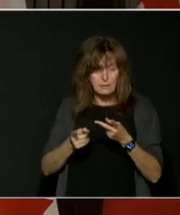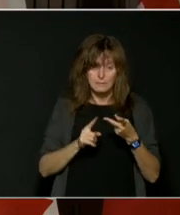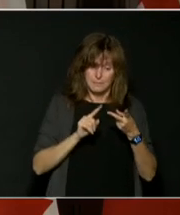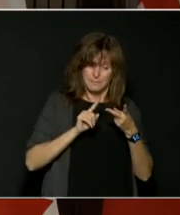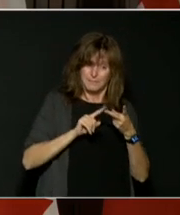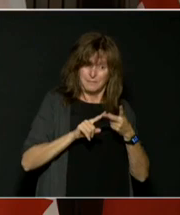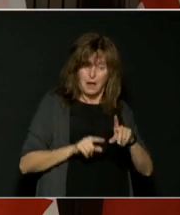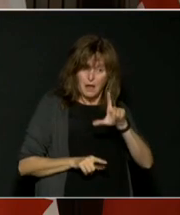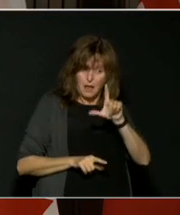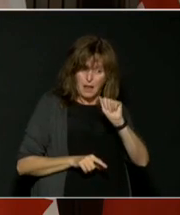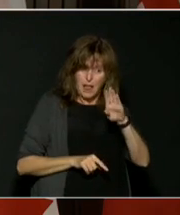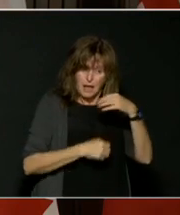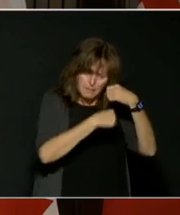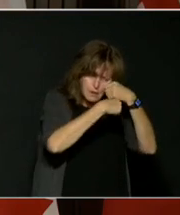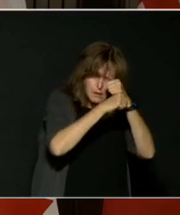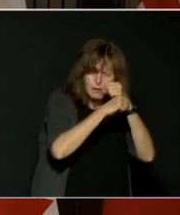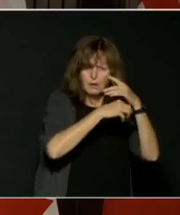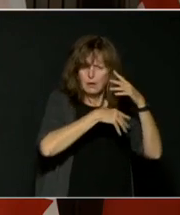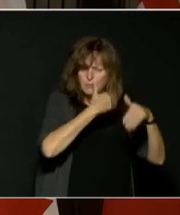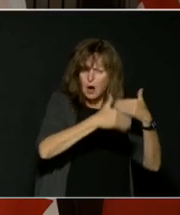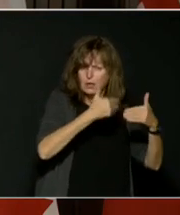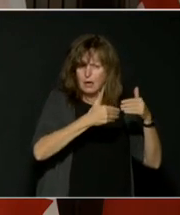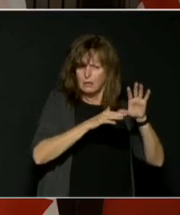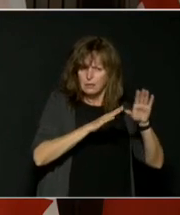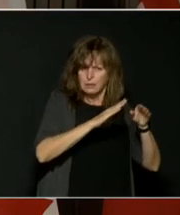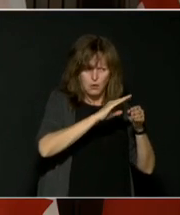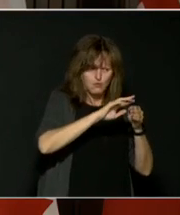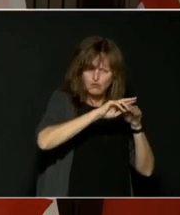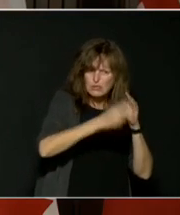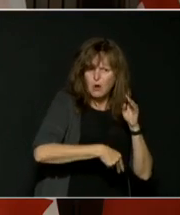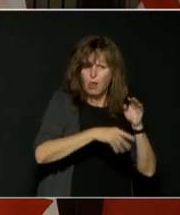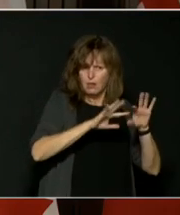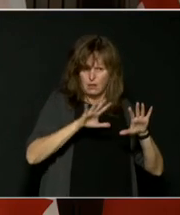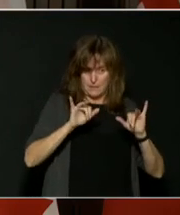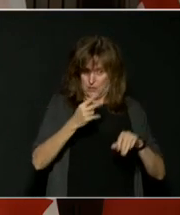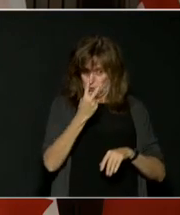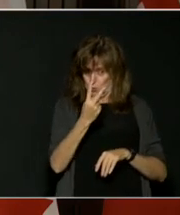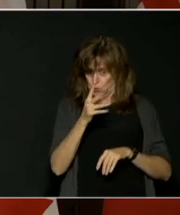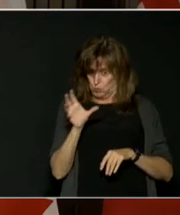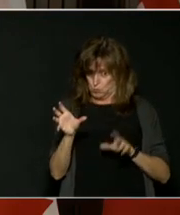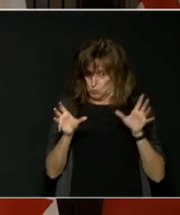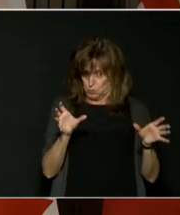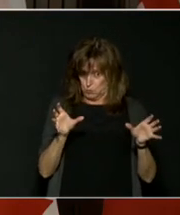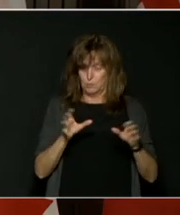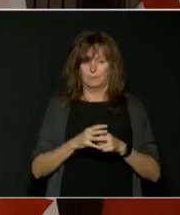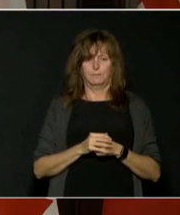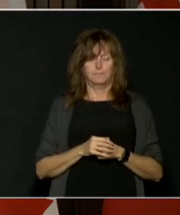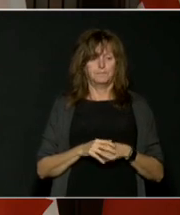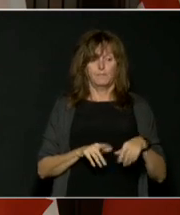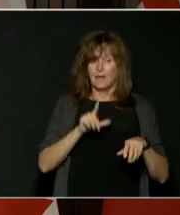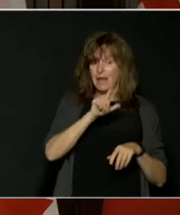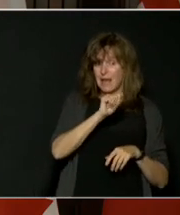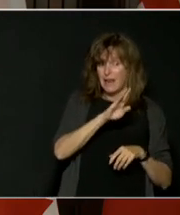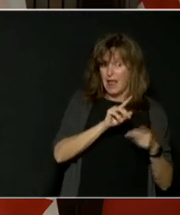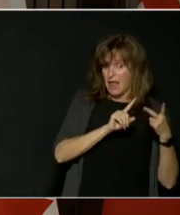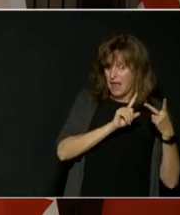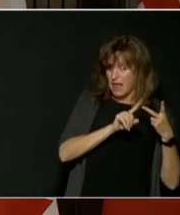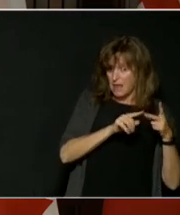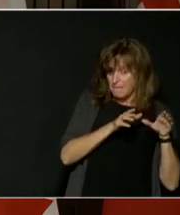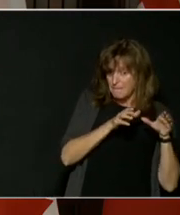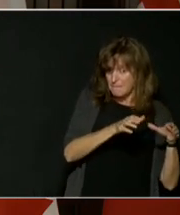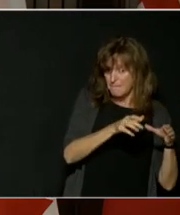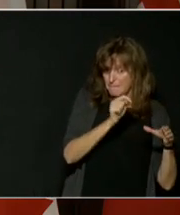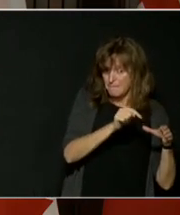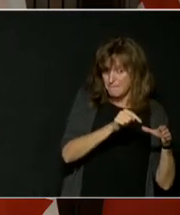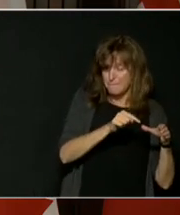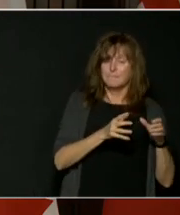on in behind that actually produces the result of the test. The lab processing is what sets the